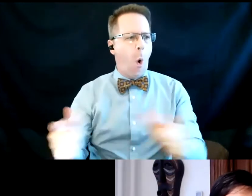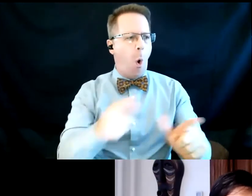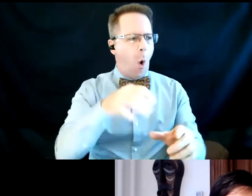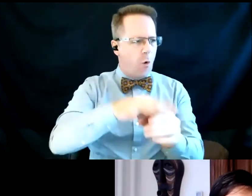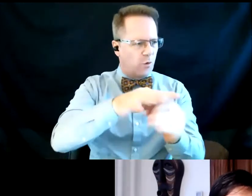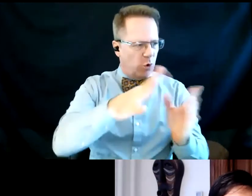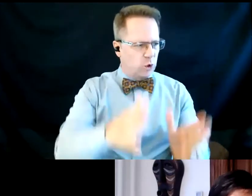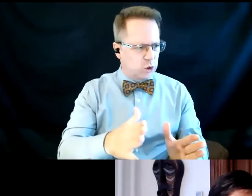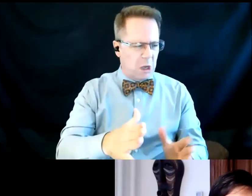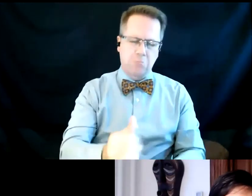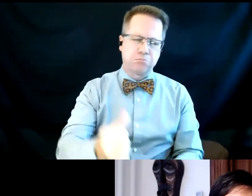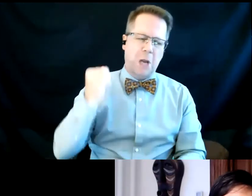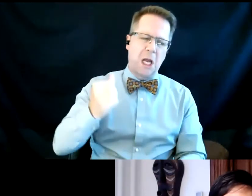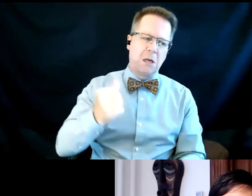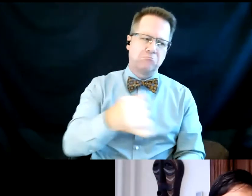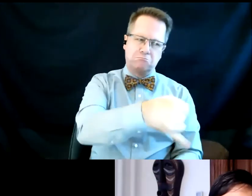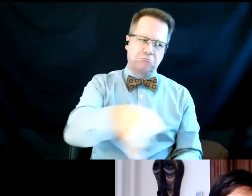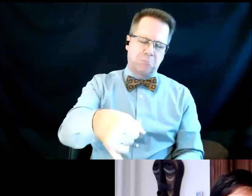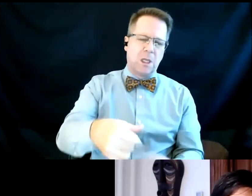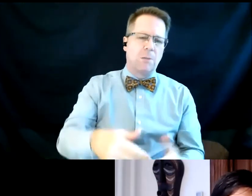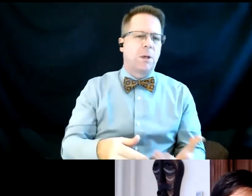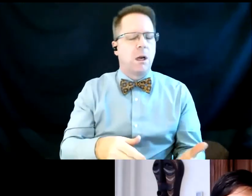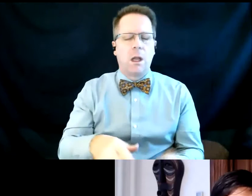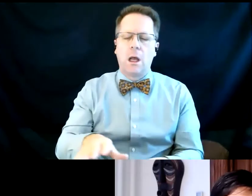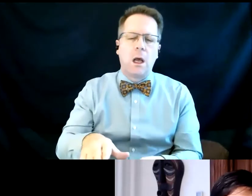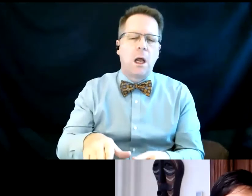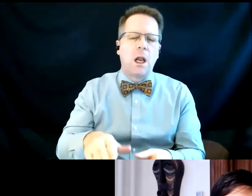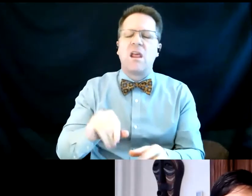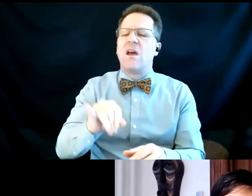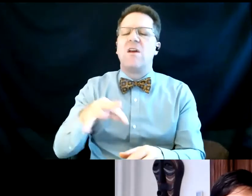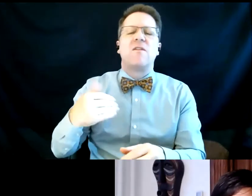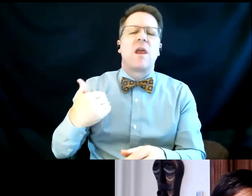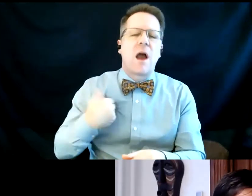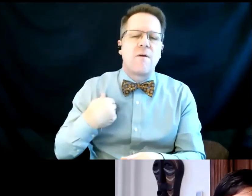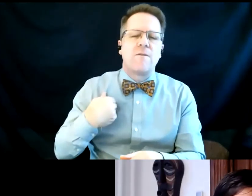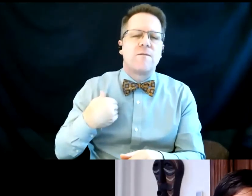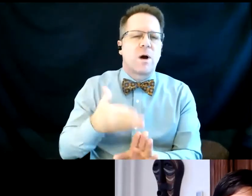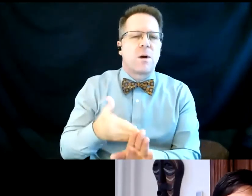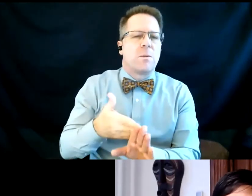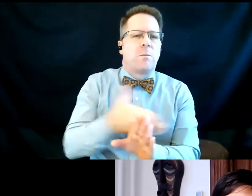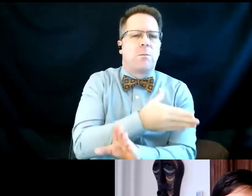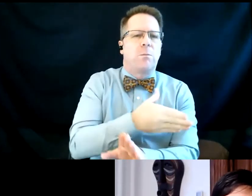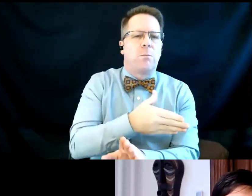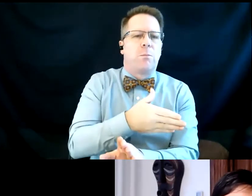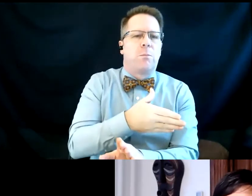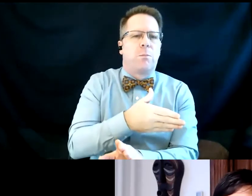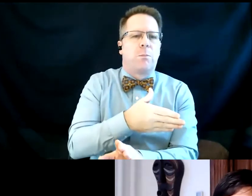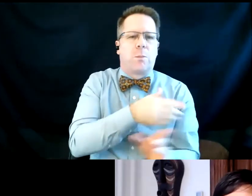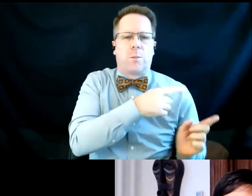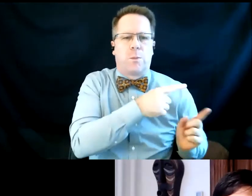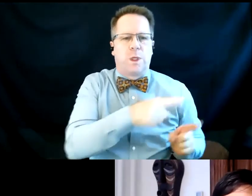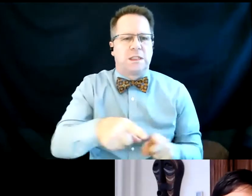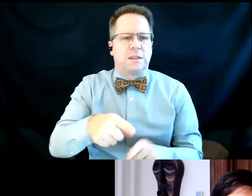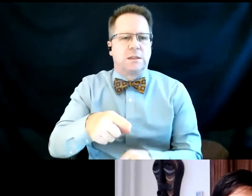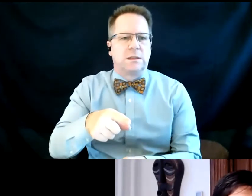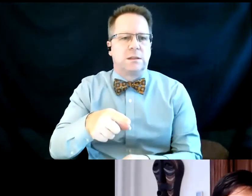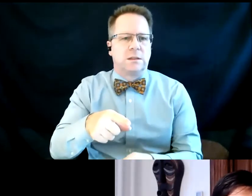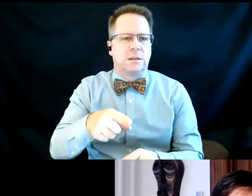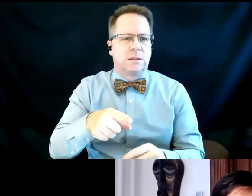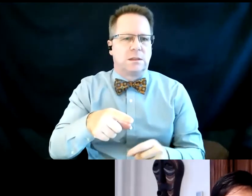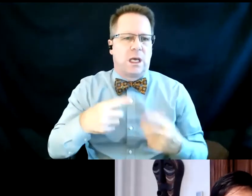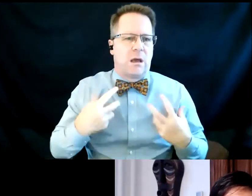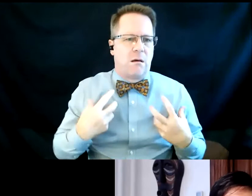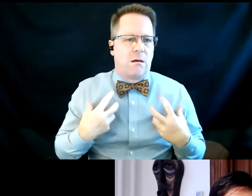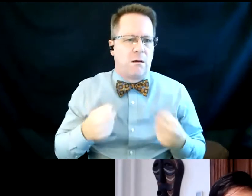and permitted voters like Ben, who have pre-existing conditions that render them particularly vulnerable to COVID, to vote by mail if they